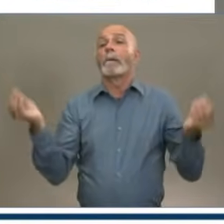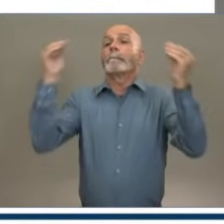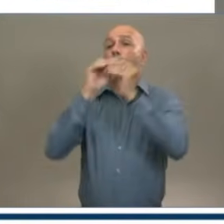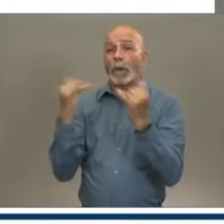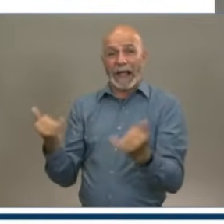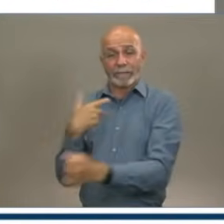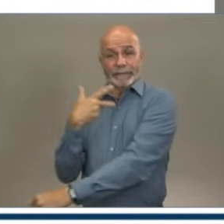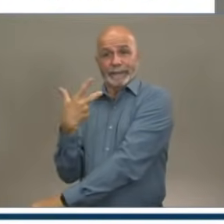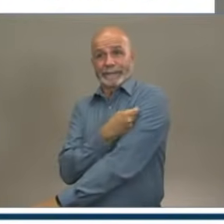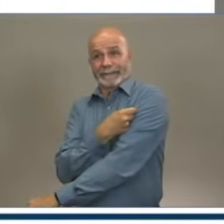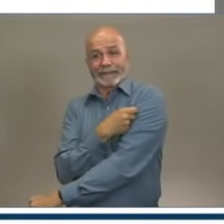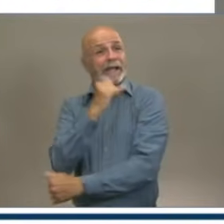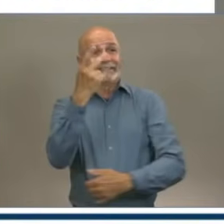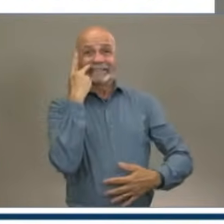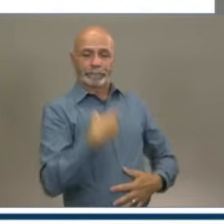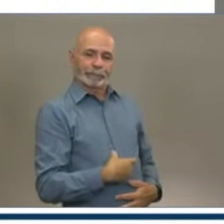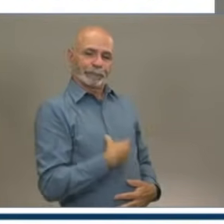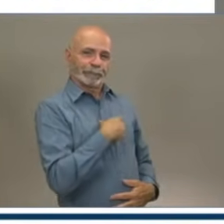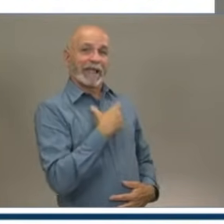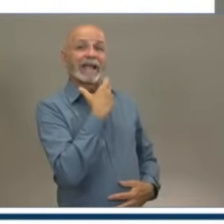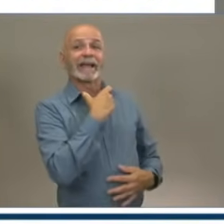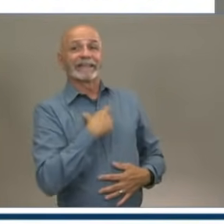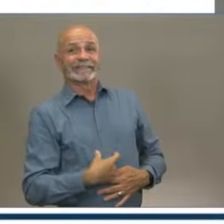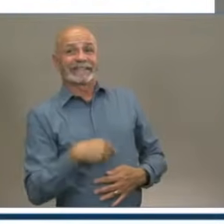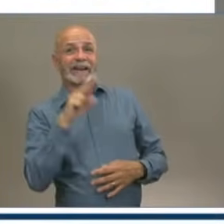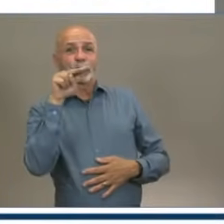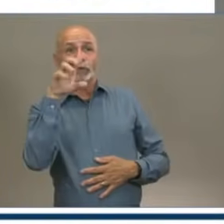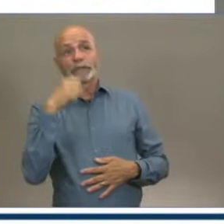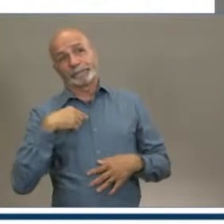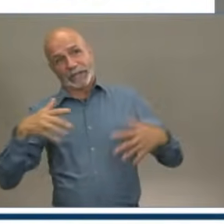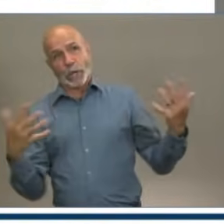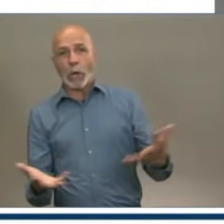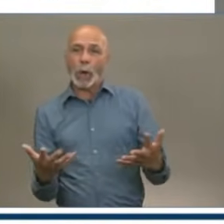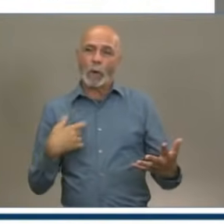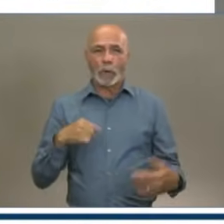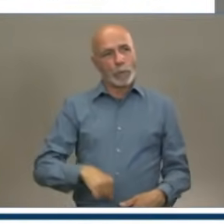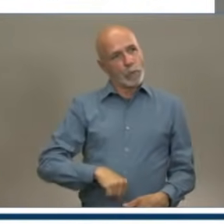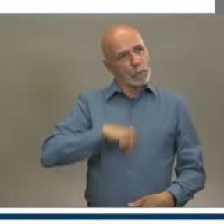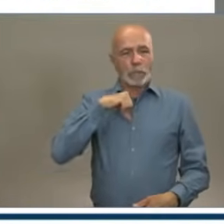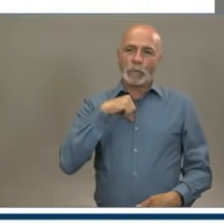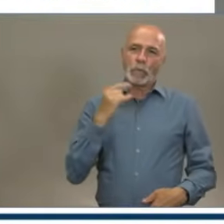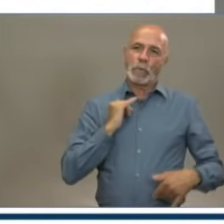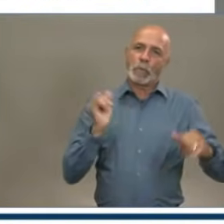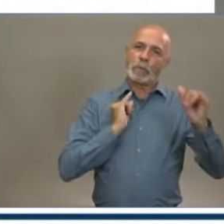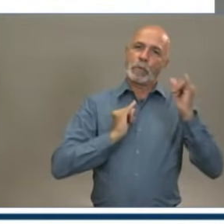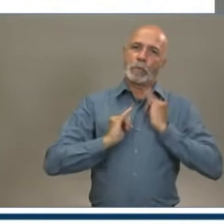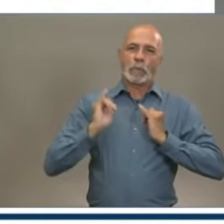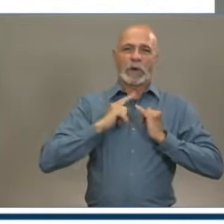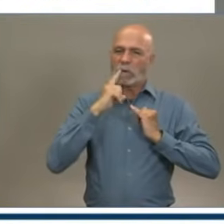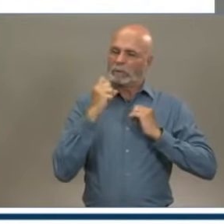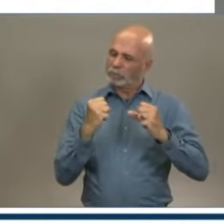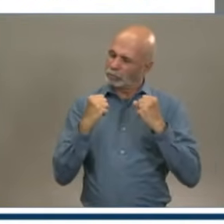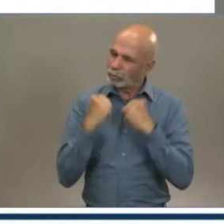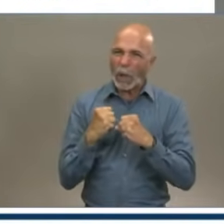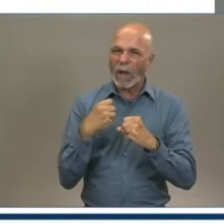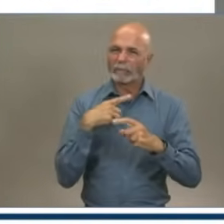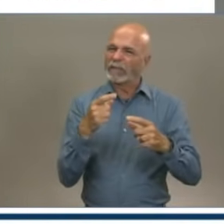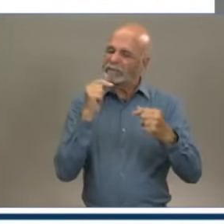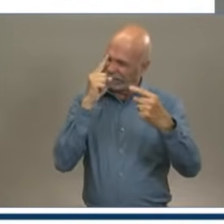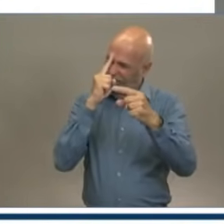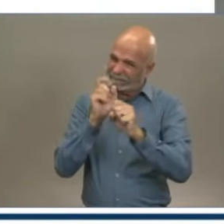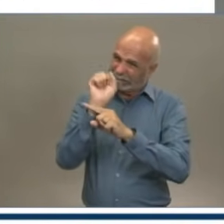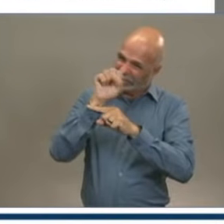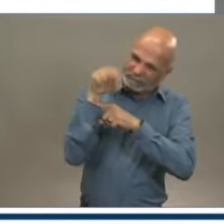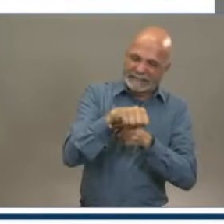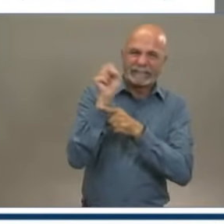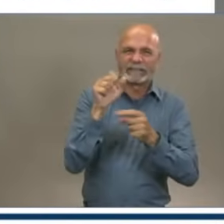tie today to recognize the people of this province for coming together to roar back against this virus. What we have